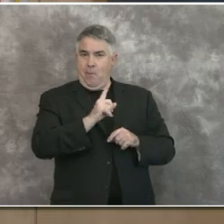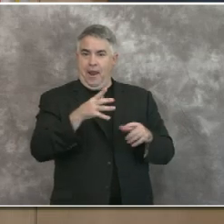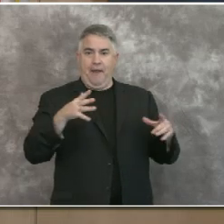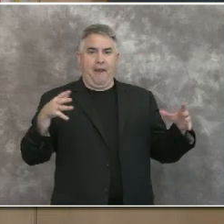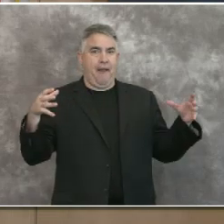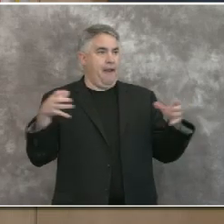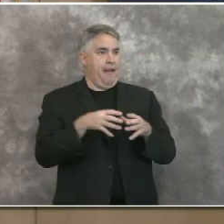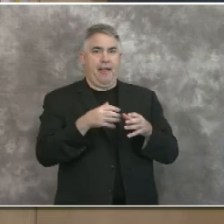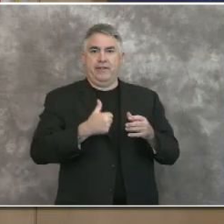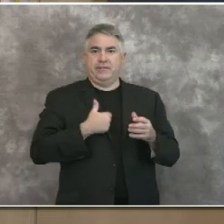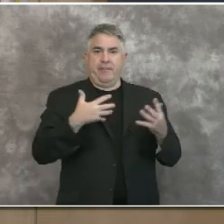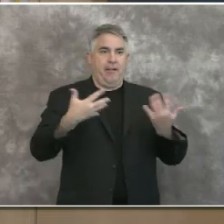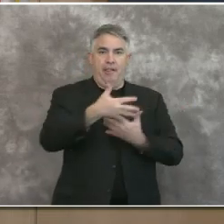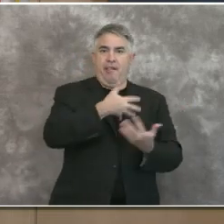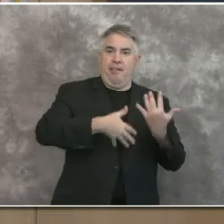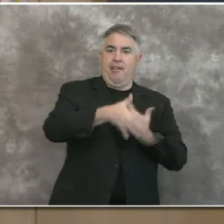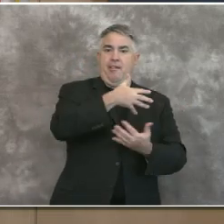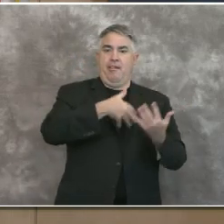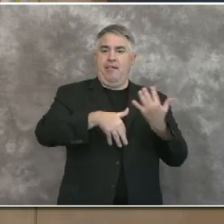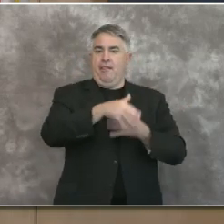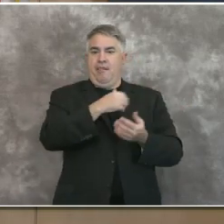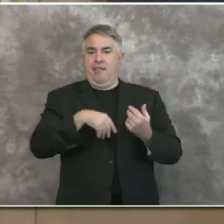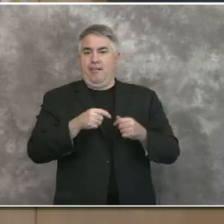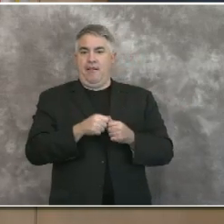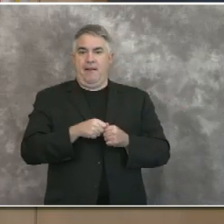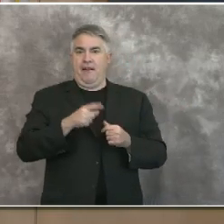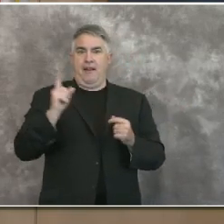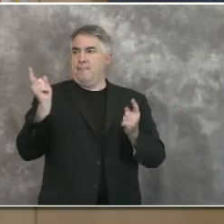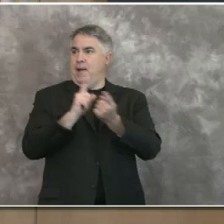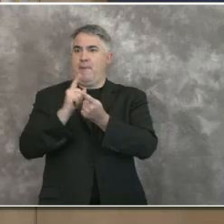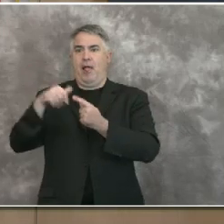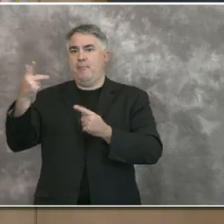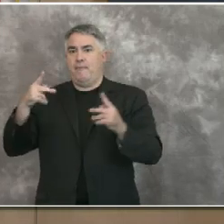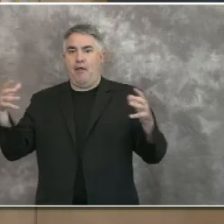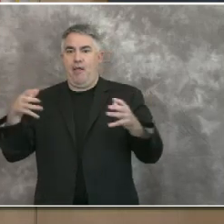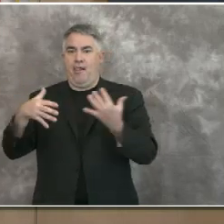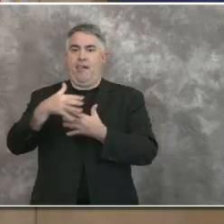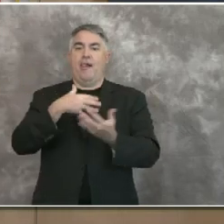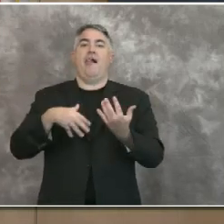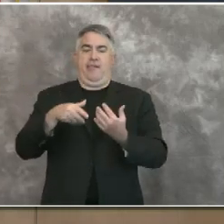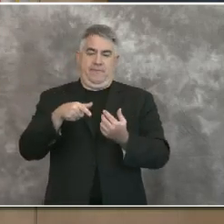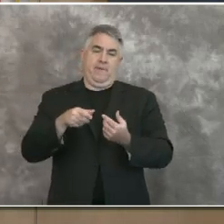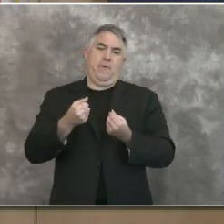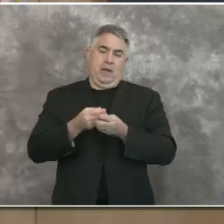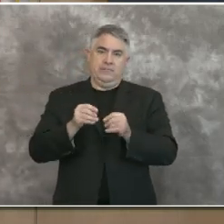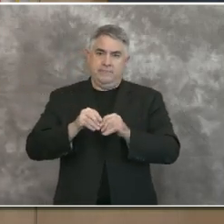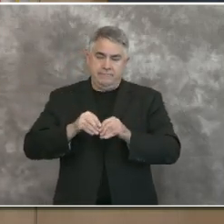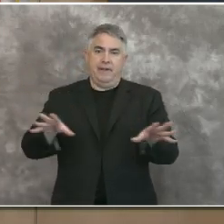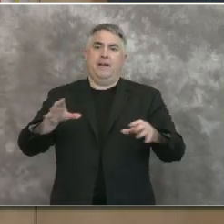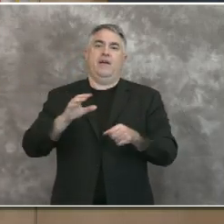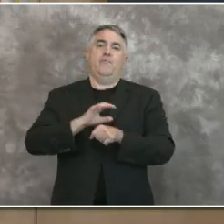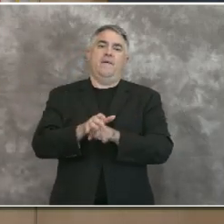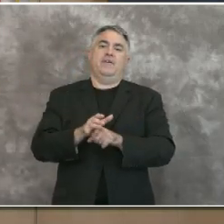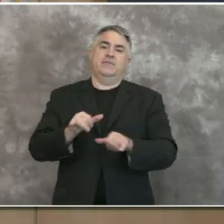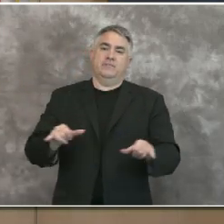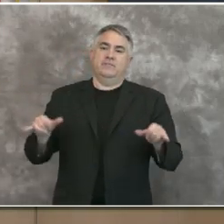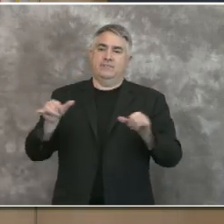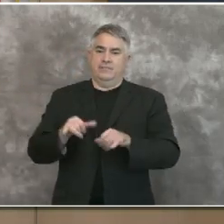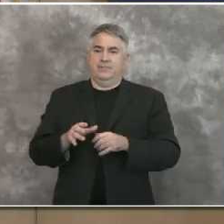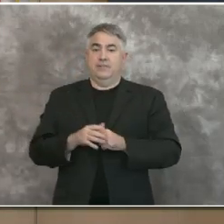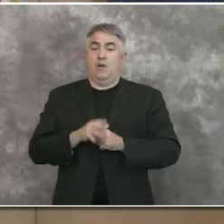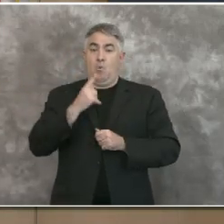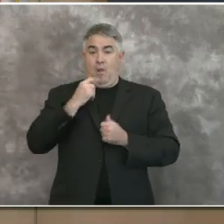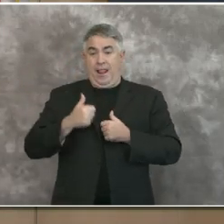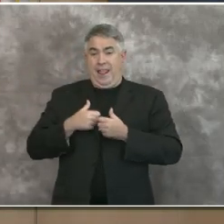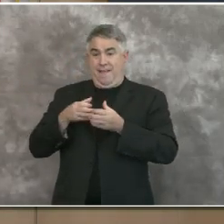the only place that's congregating. That's the only place where a significant number of folks are living in close proximity to one another.